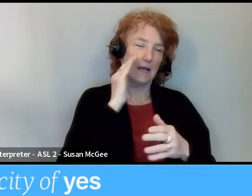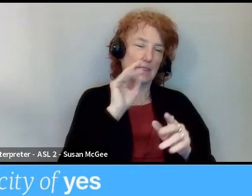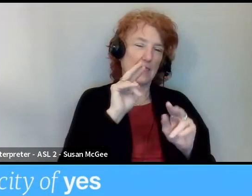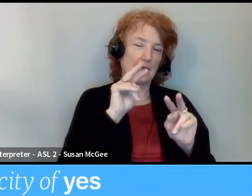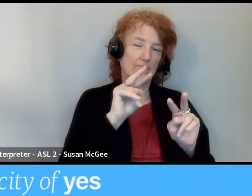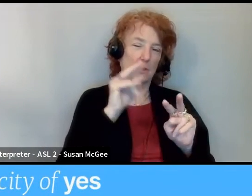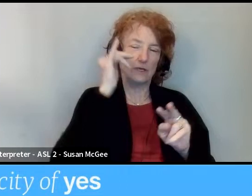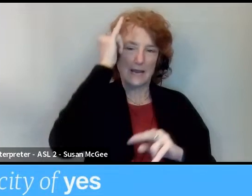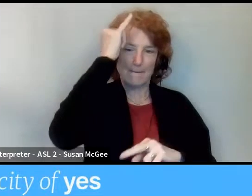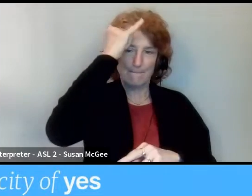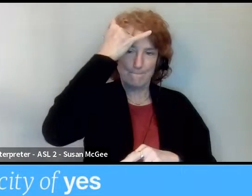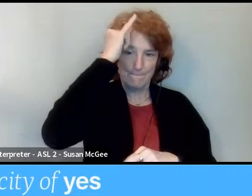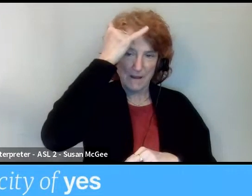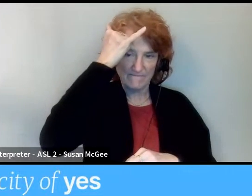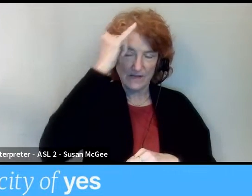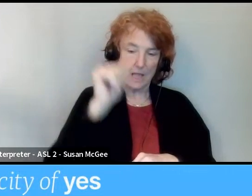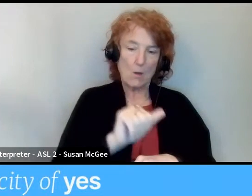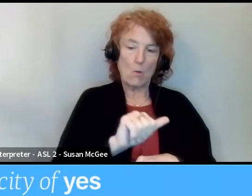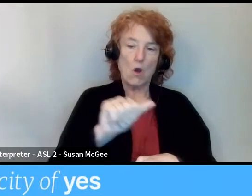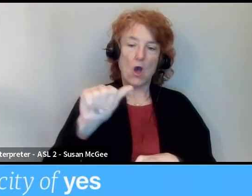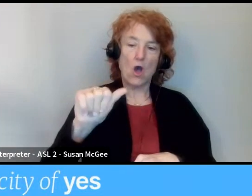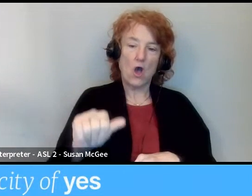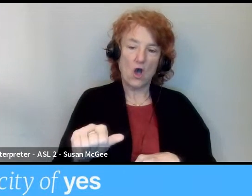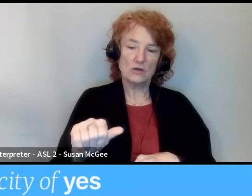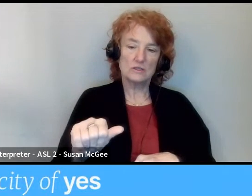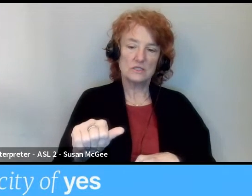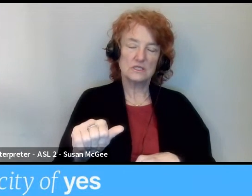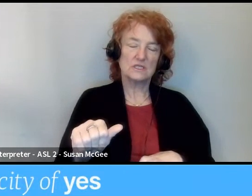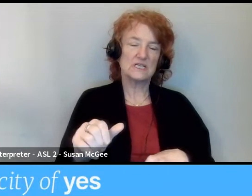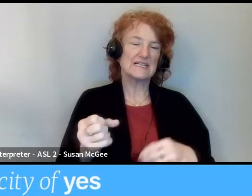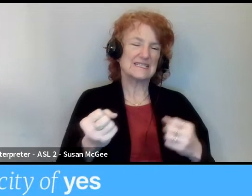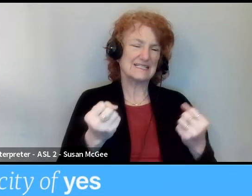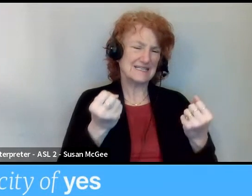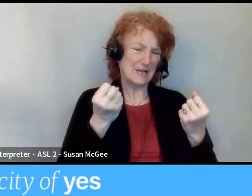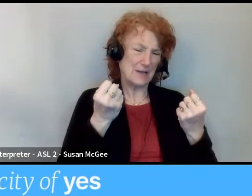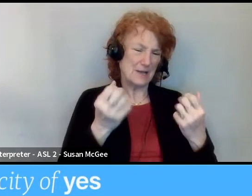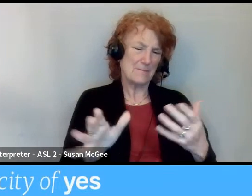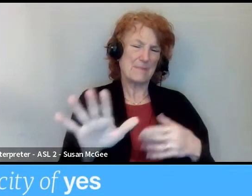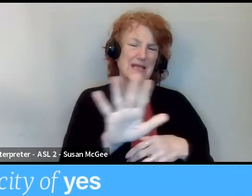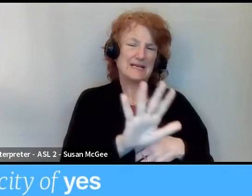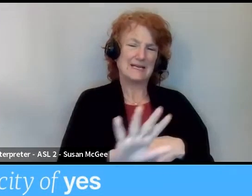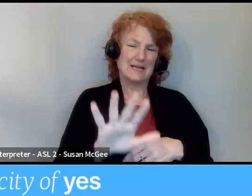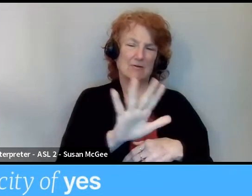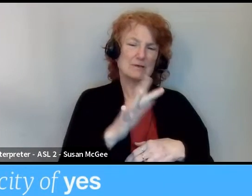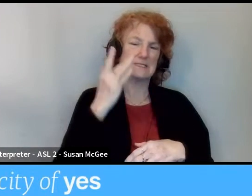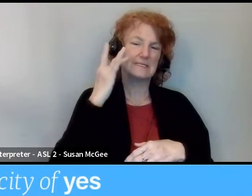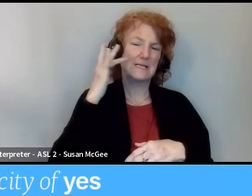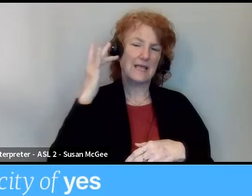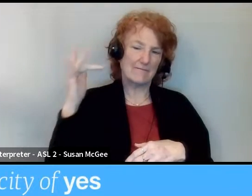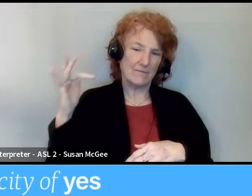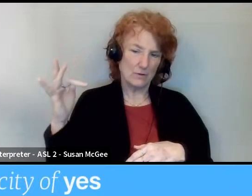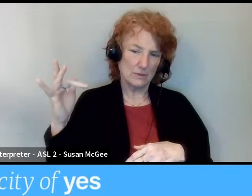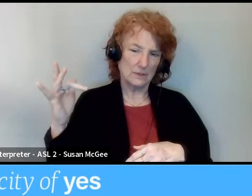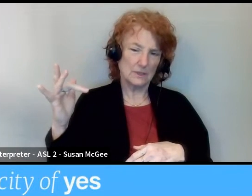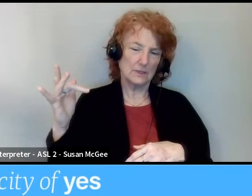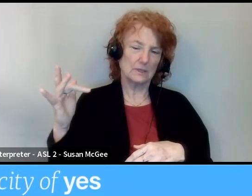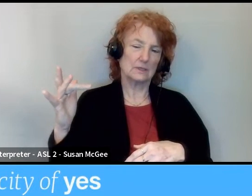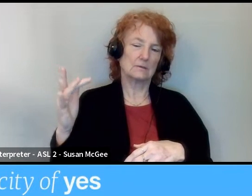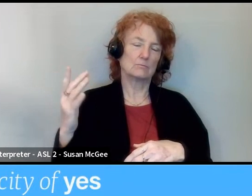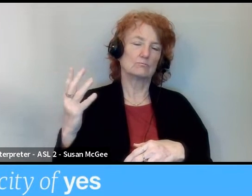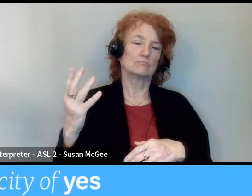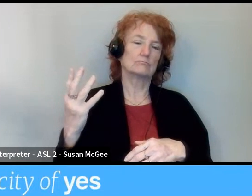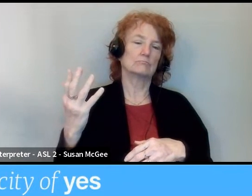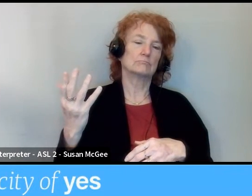Buffalo, Austin, a number of jurisdictions in California, and